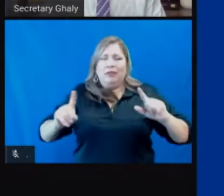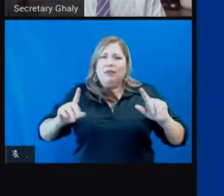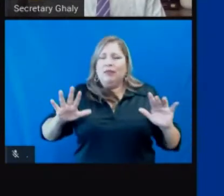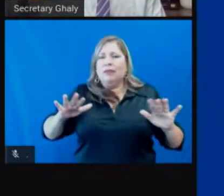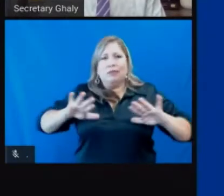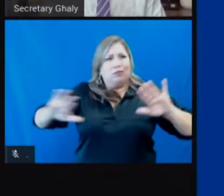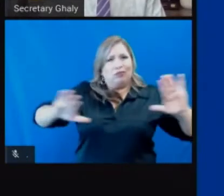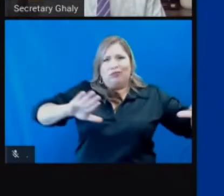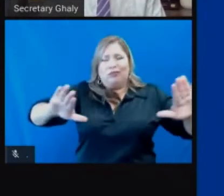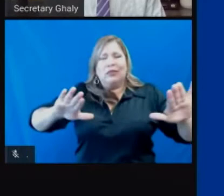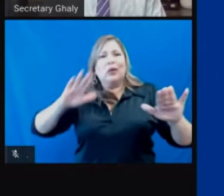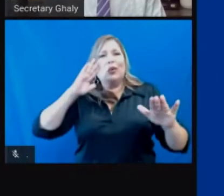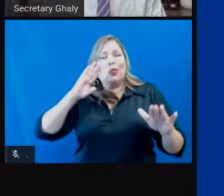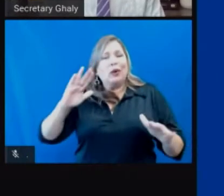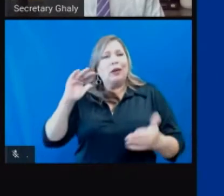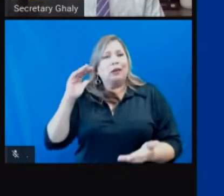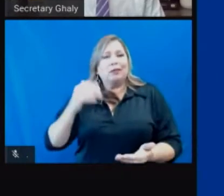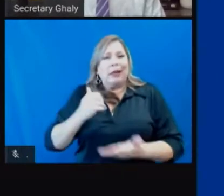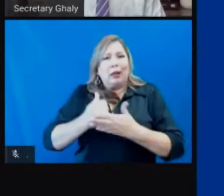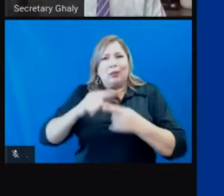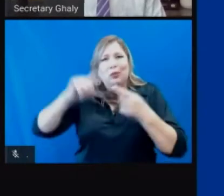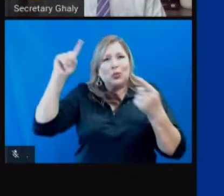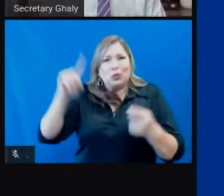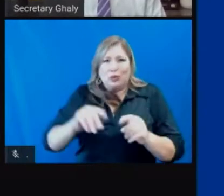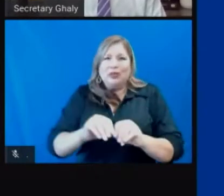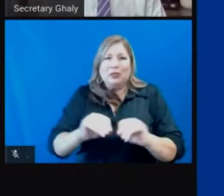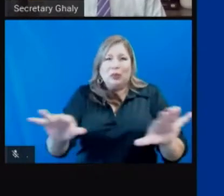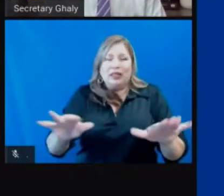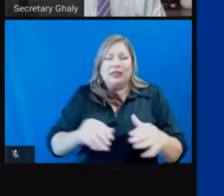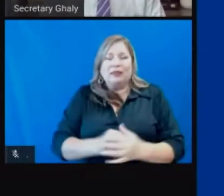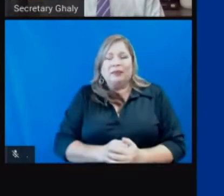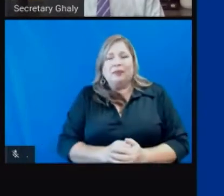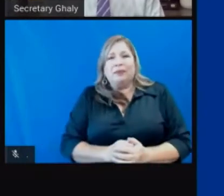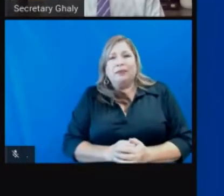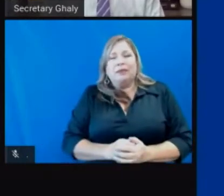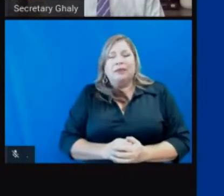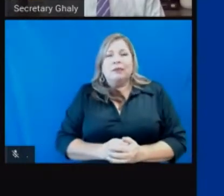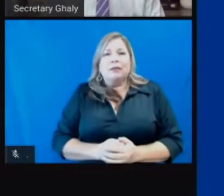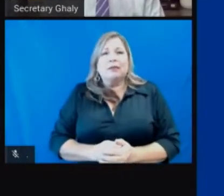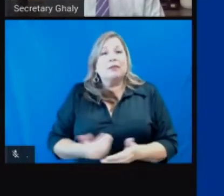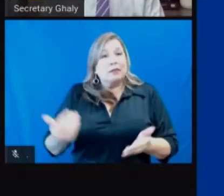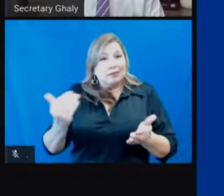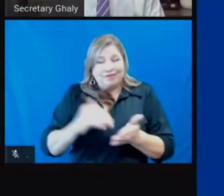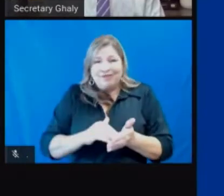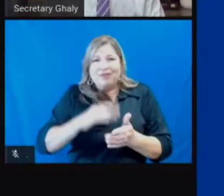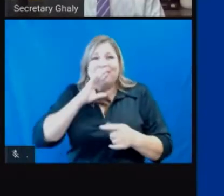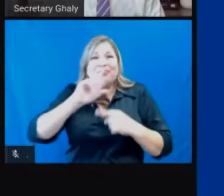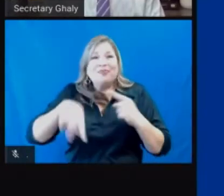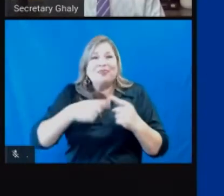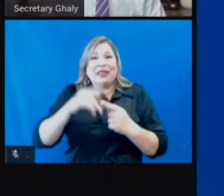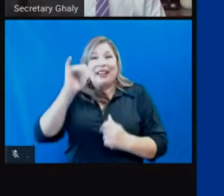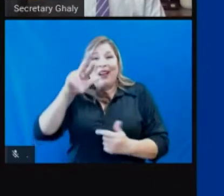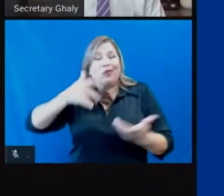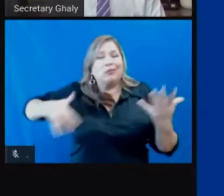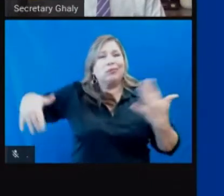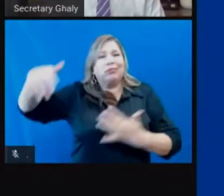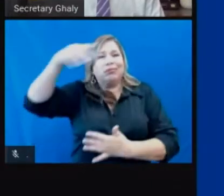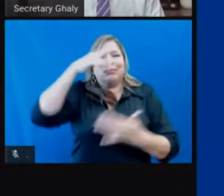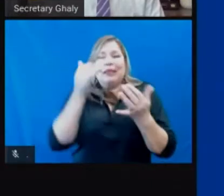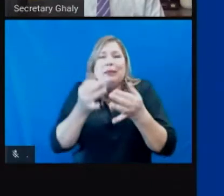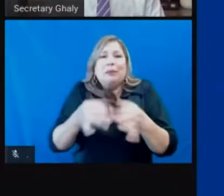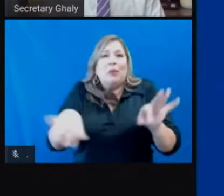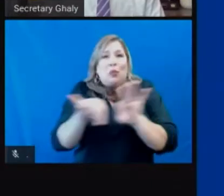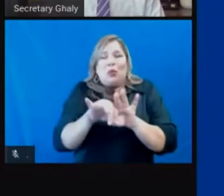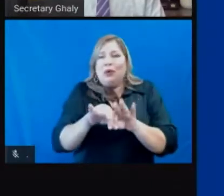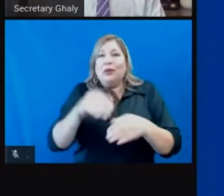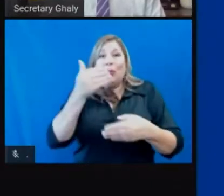us reduce transmission. We've talked about the importance of circulation, keeping windows and doors open so outside air